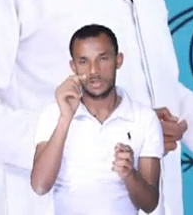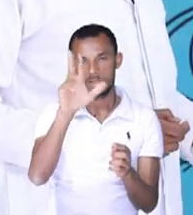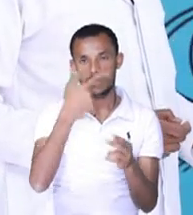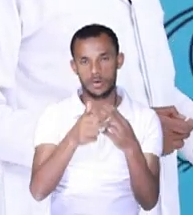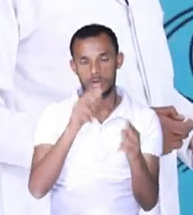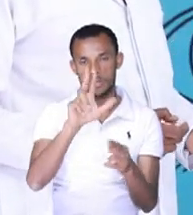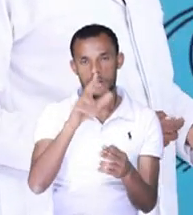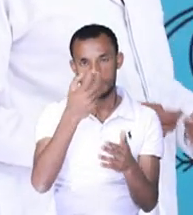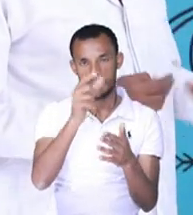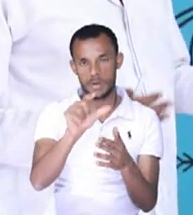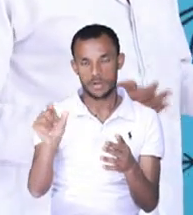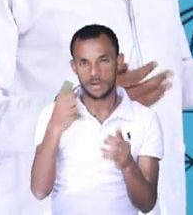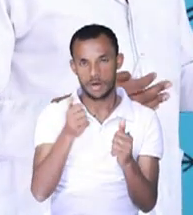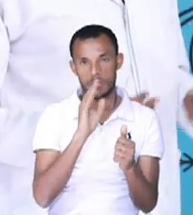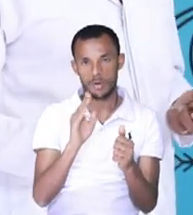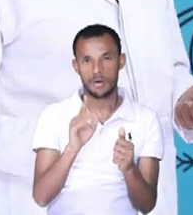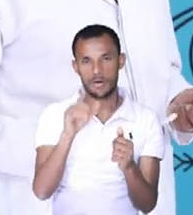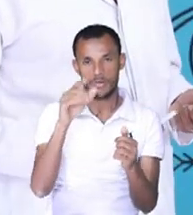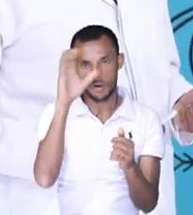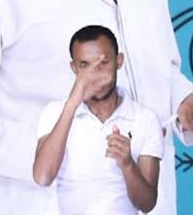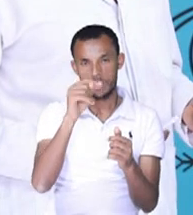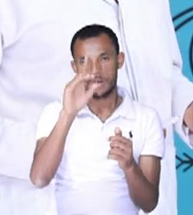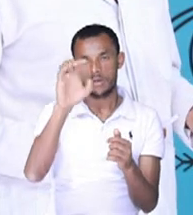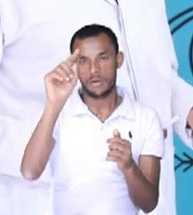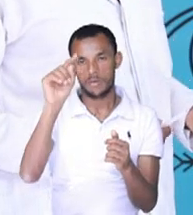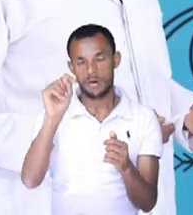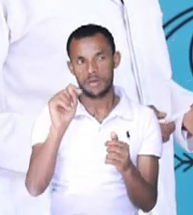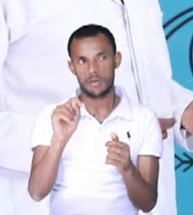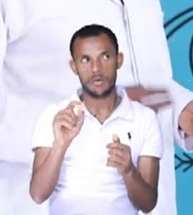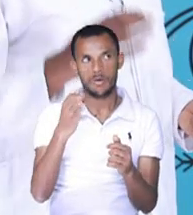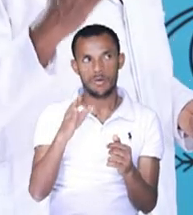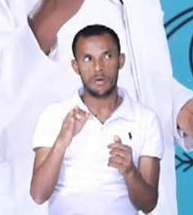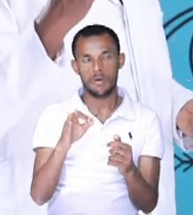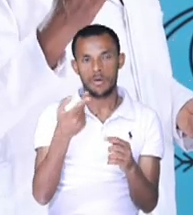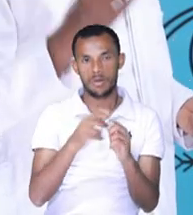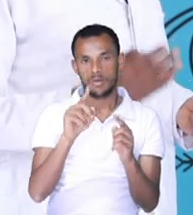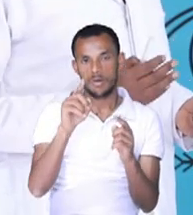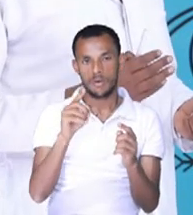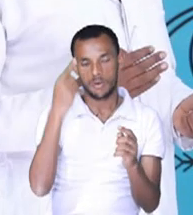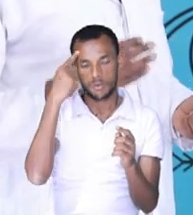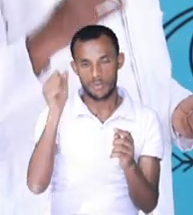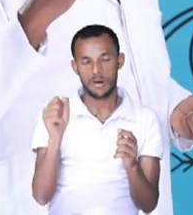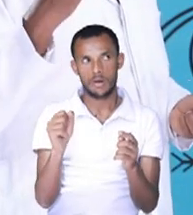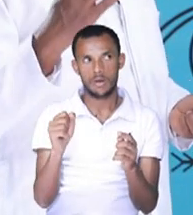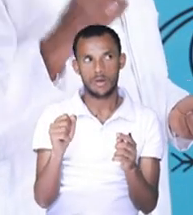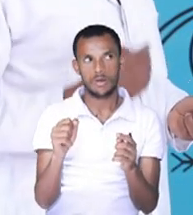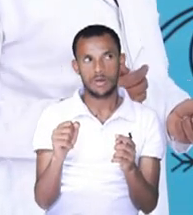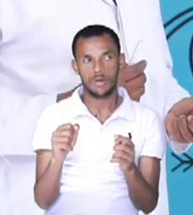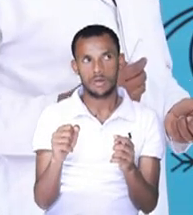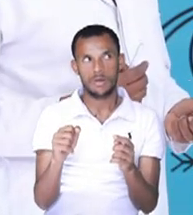3 matrix can be, you can find the determinant of a 3 by 3 matrix. But you have to remember